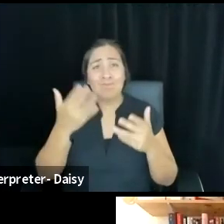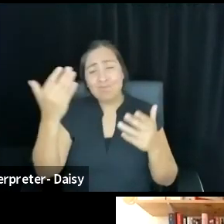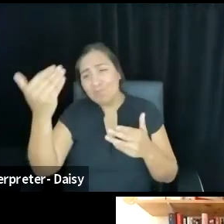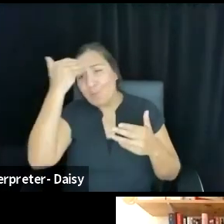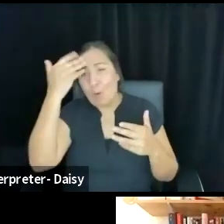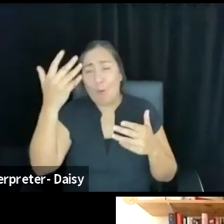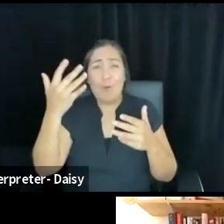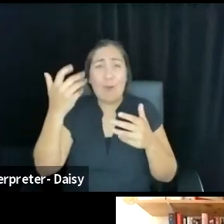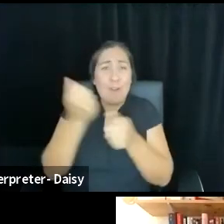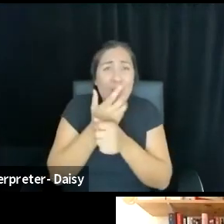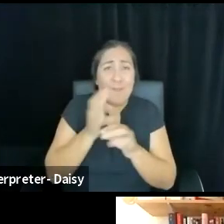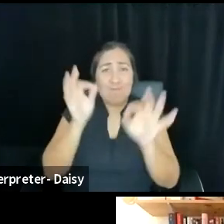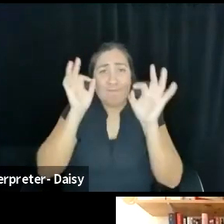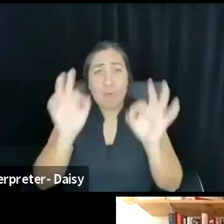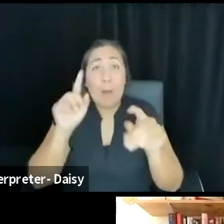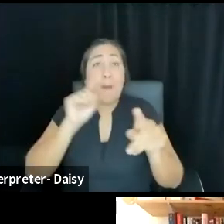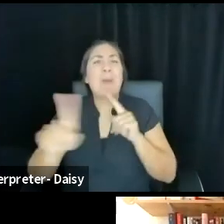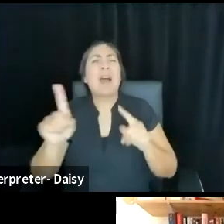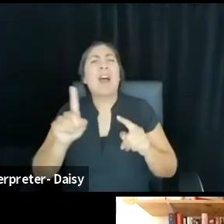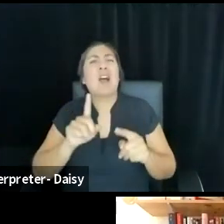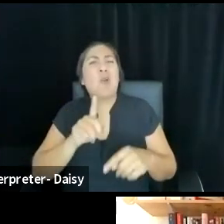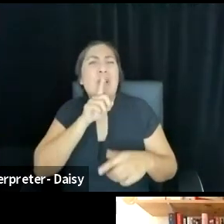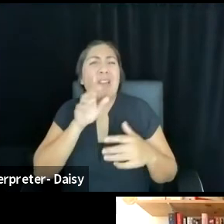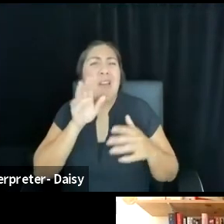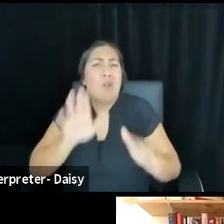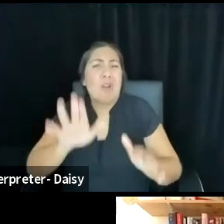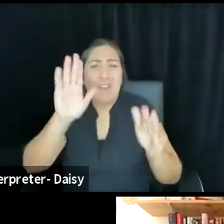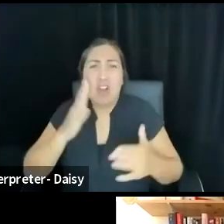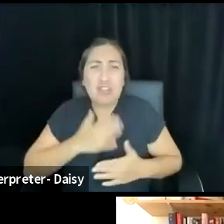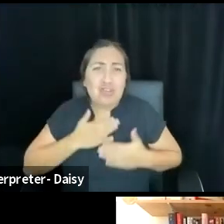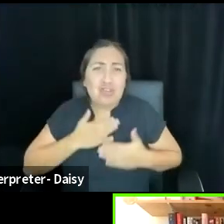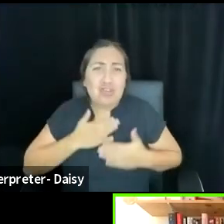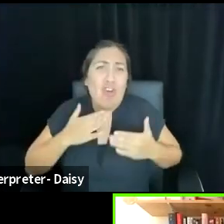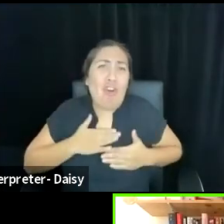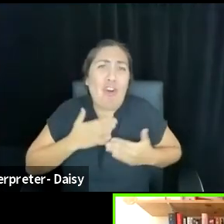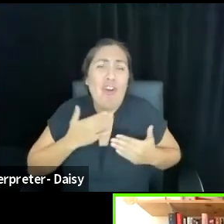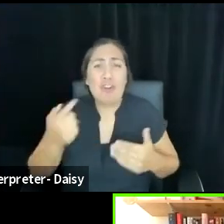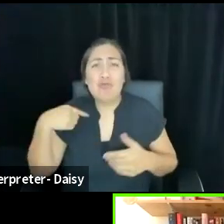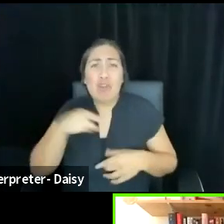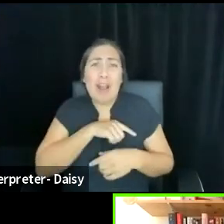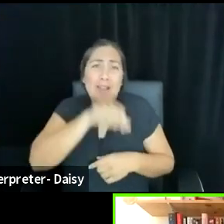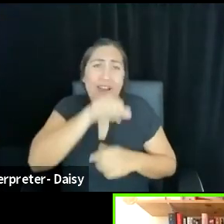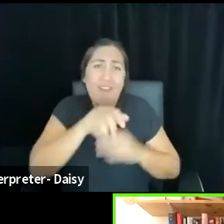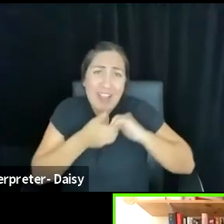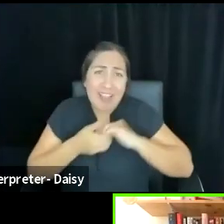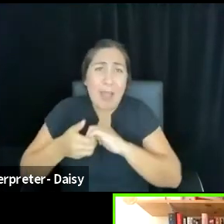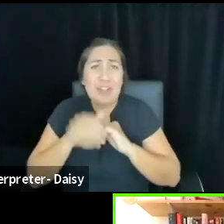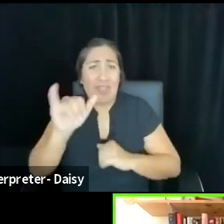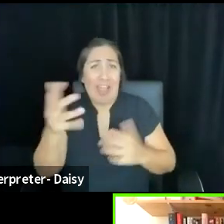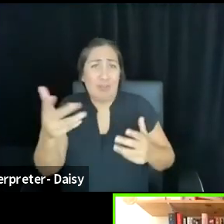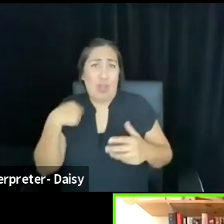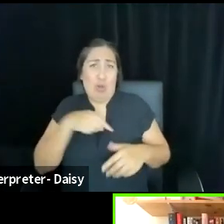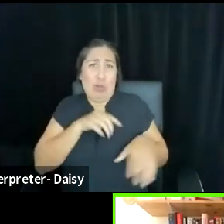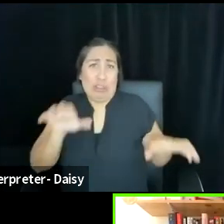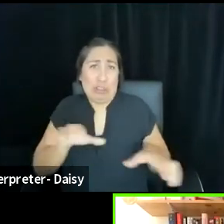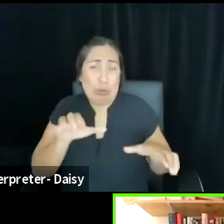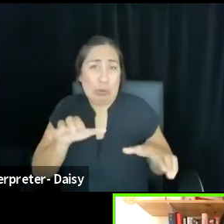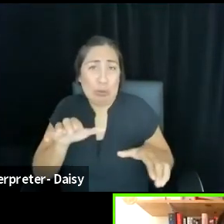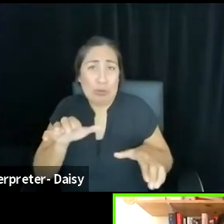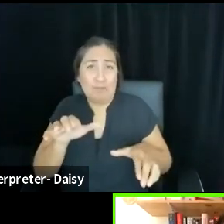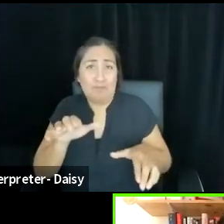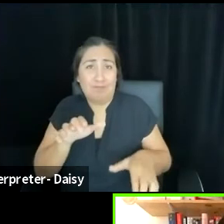there's great joy. I mean, we love collaboration. That's what we do. I also think it's a continuum, right? Like, there